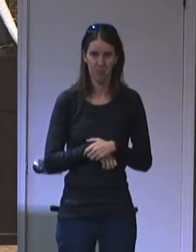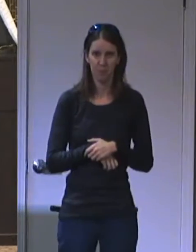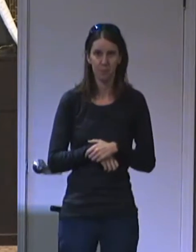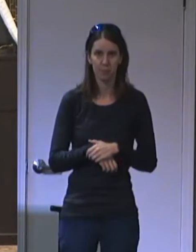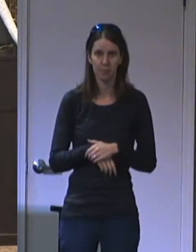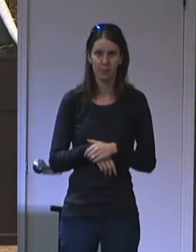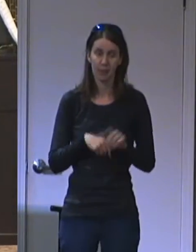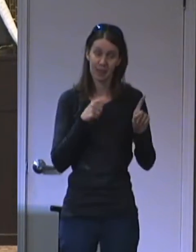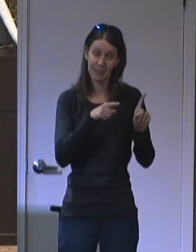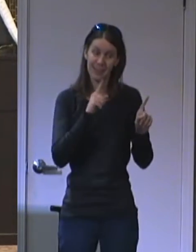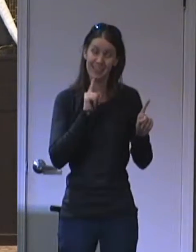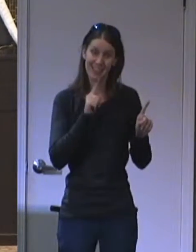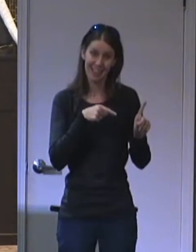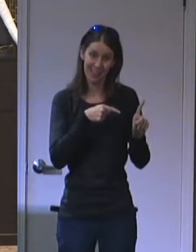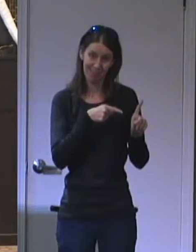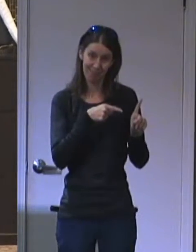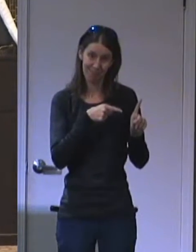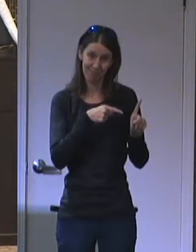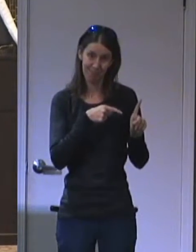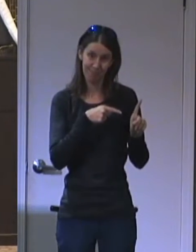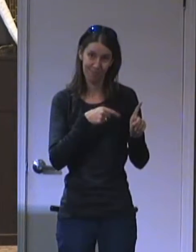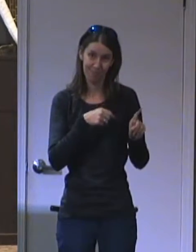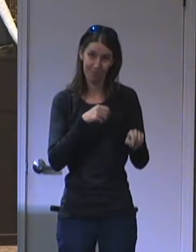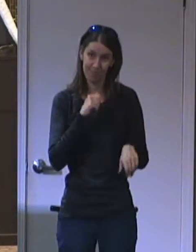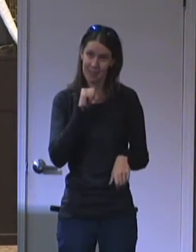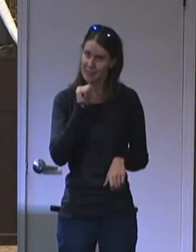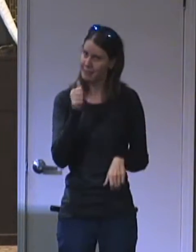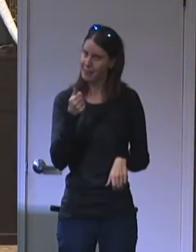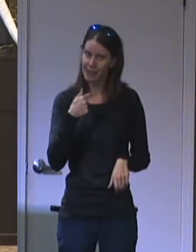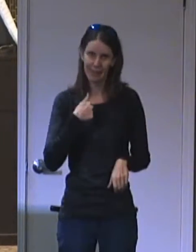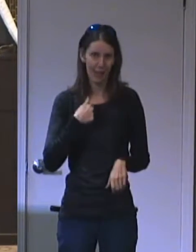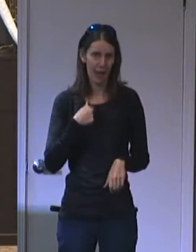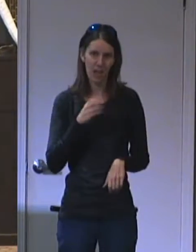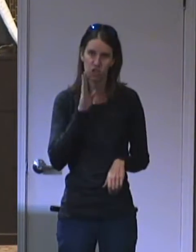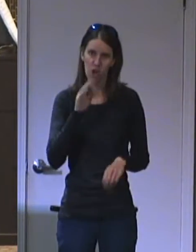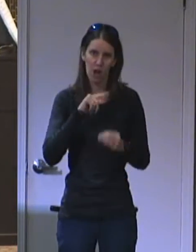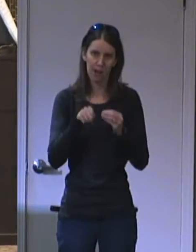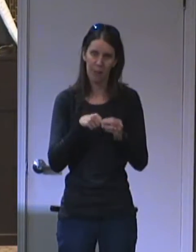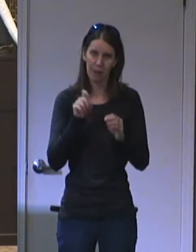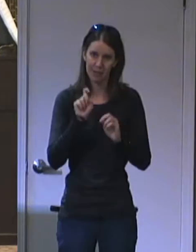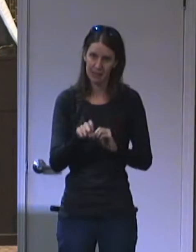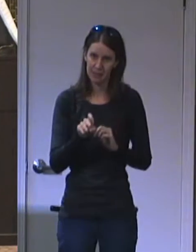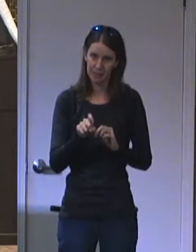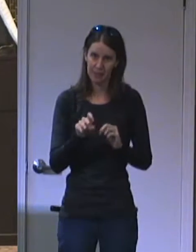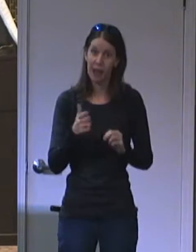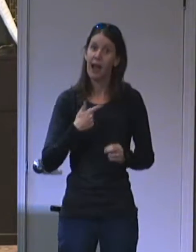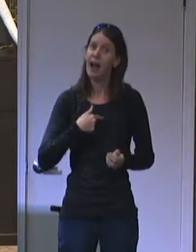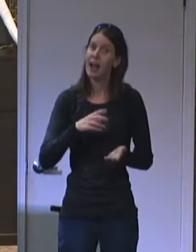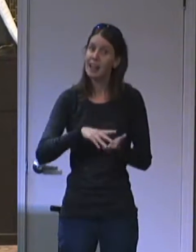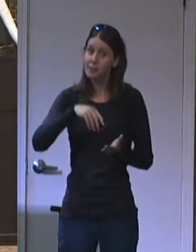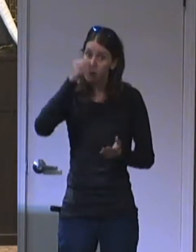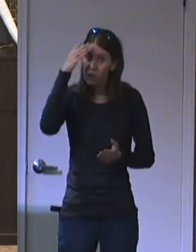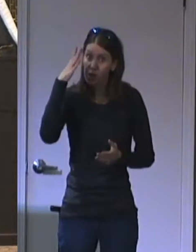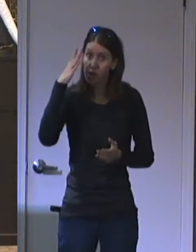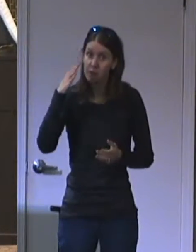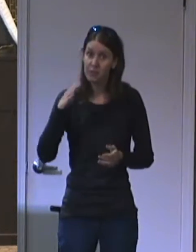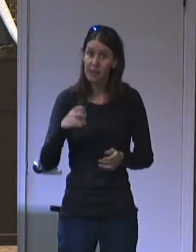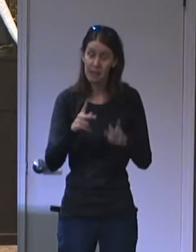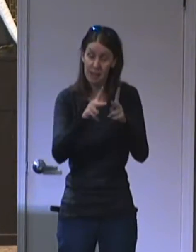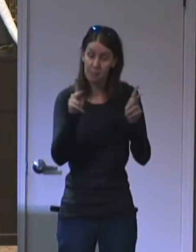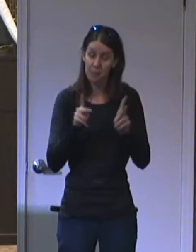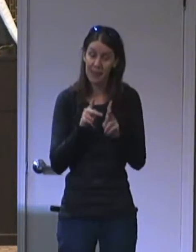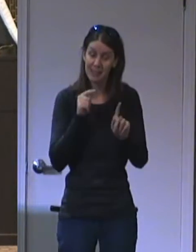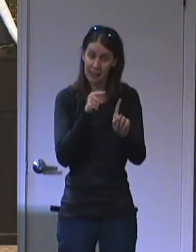And yet he could still say, not that I speak in respect of want, for I have learned in whatsoever state I